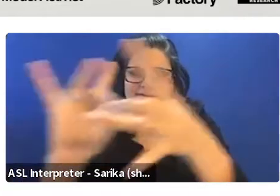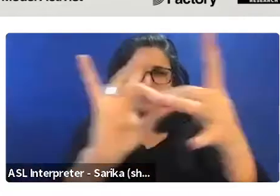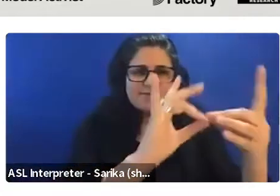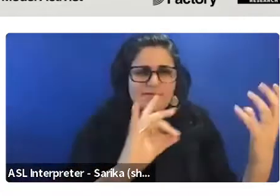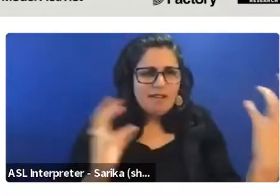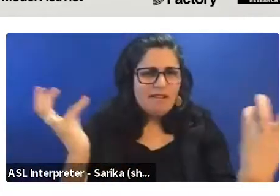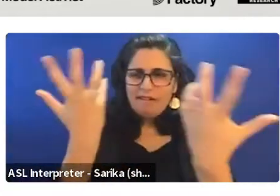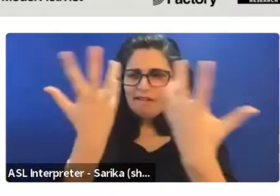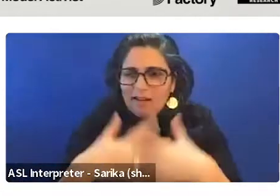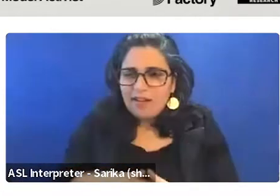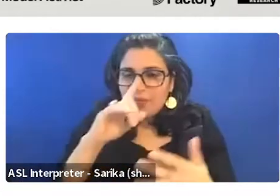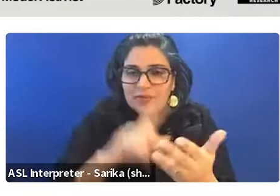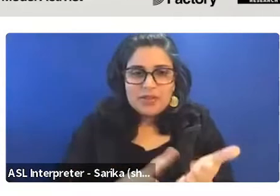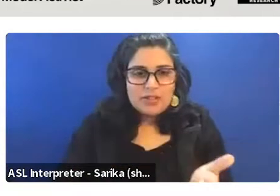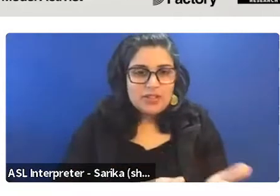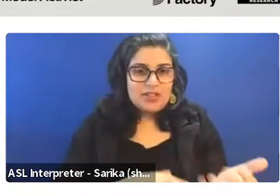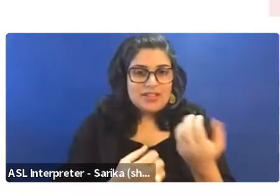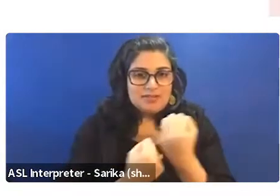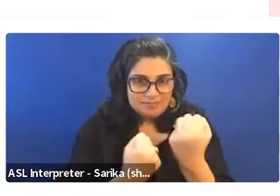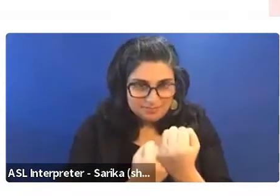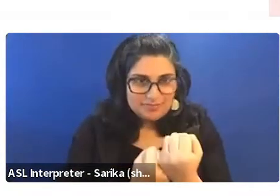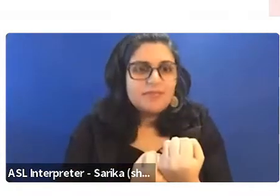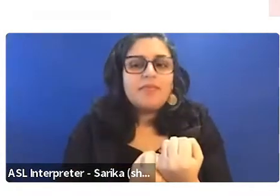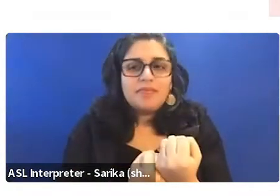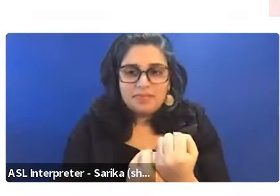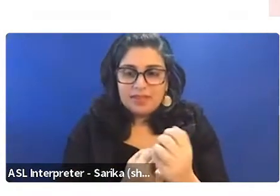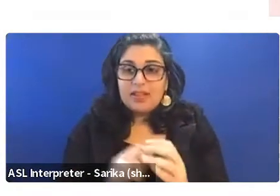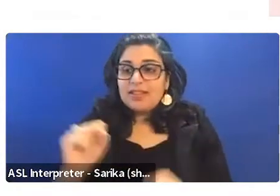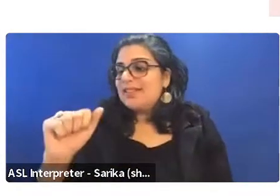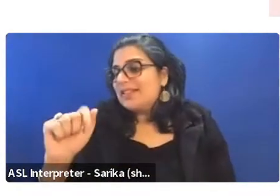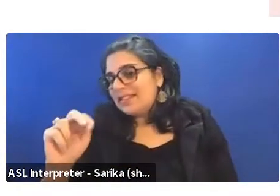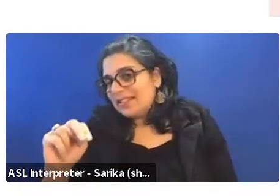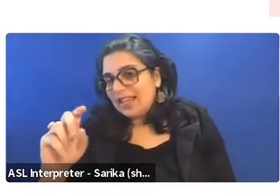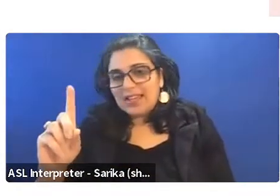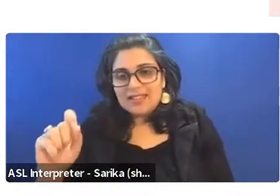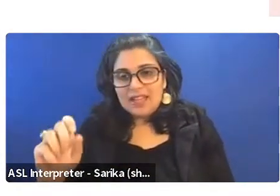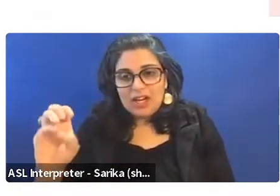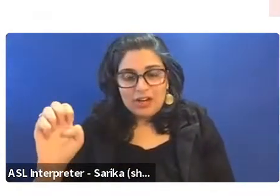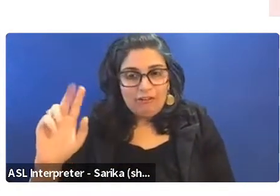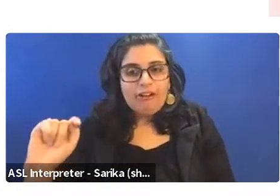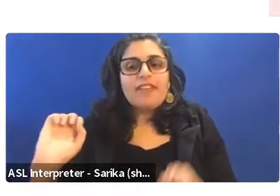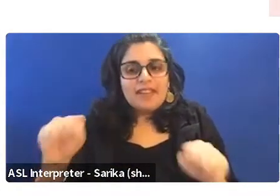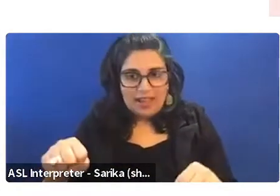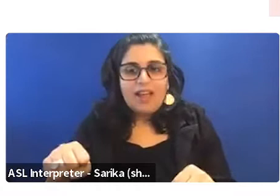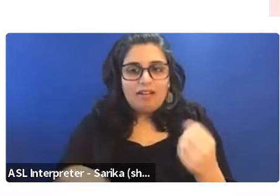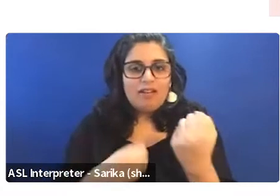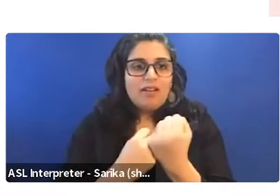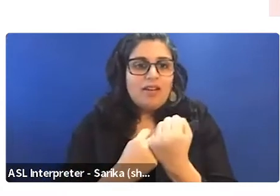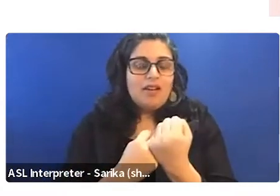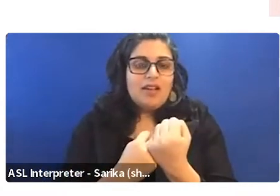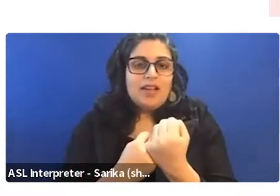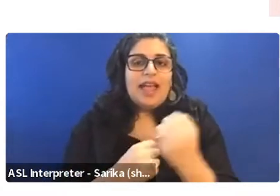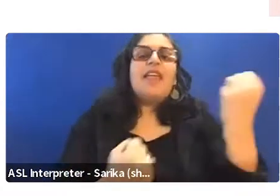how the thing is happening that Standard Earth could bring together. And then there is the kind of like the campaign and the